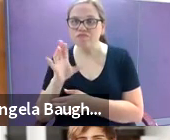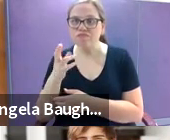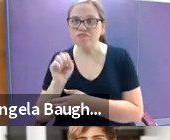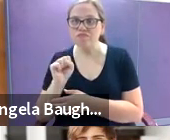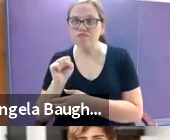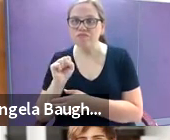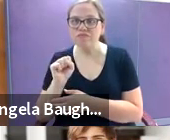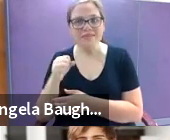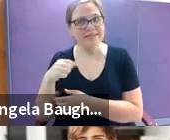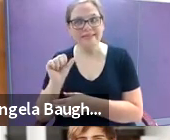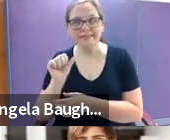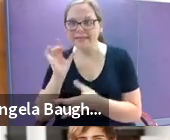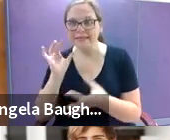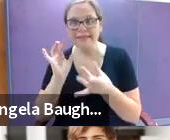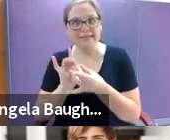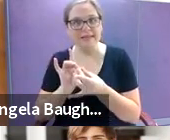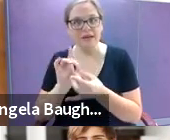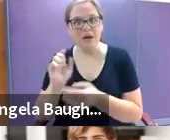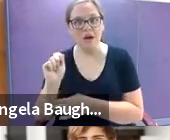you're still not connected to audio.